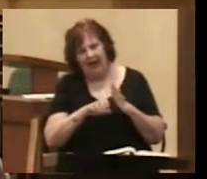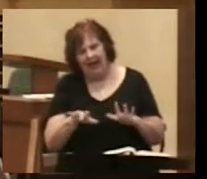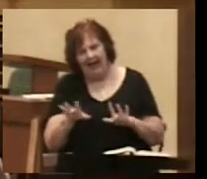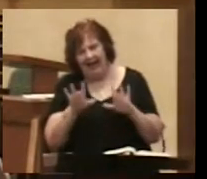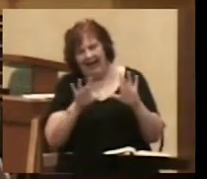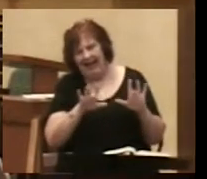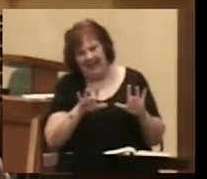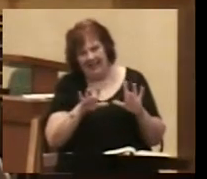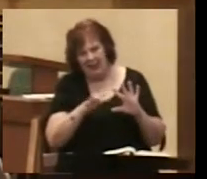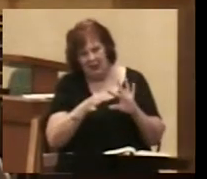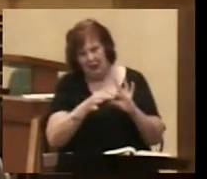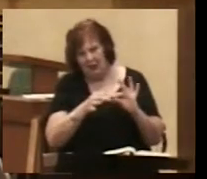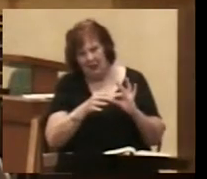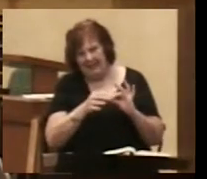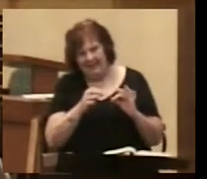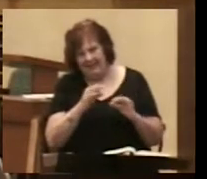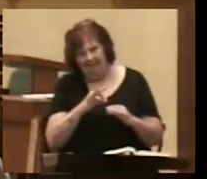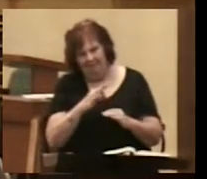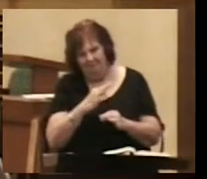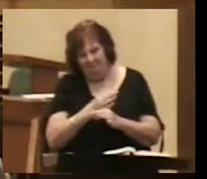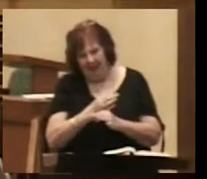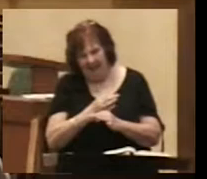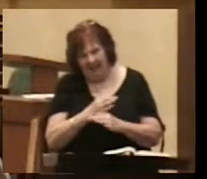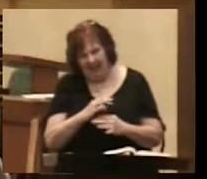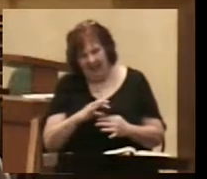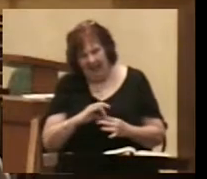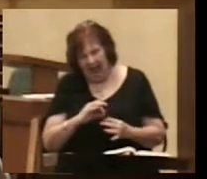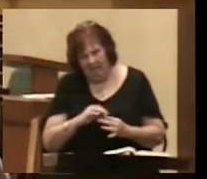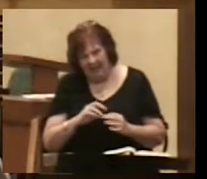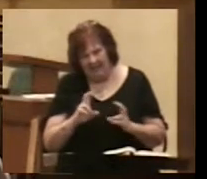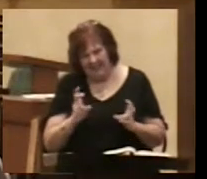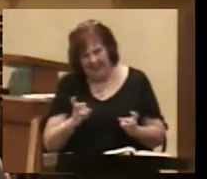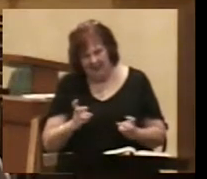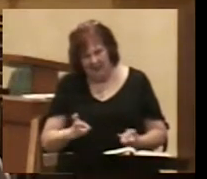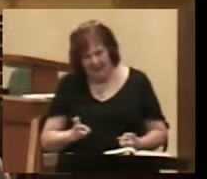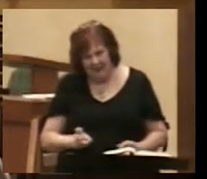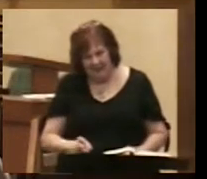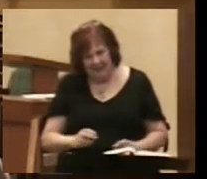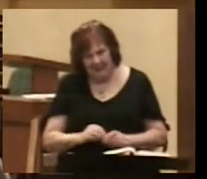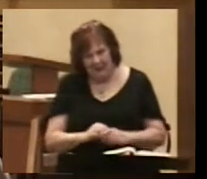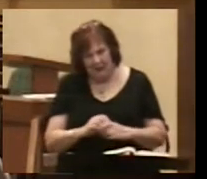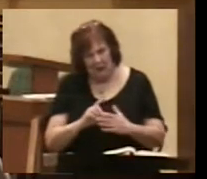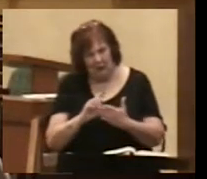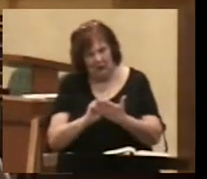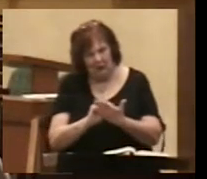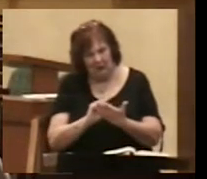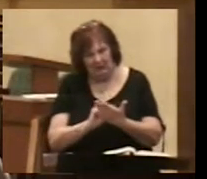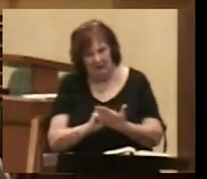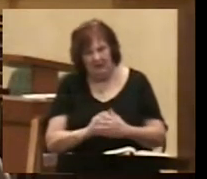under stories of faith in the comment sections of newspapers.